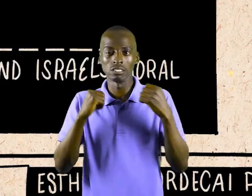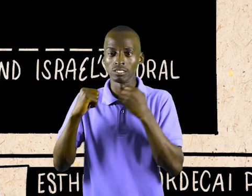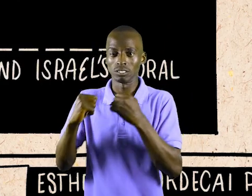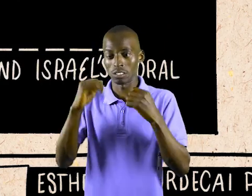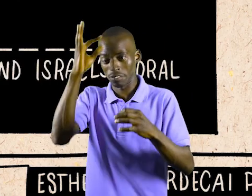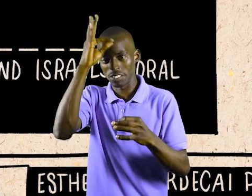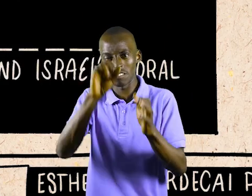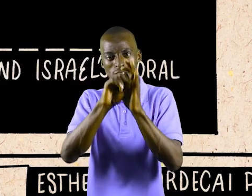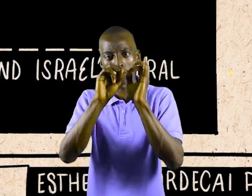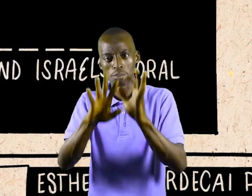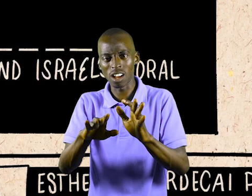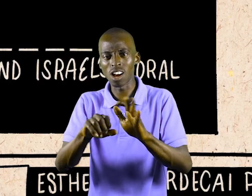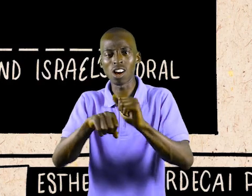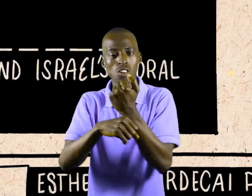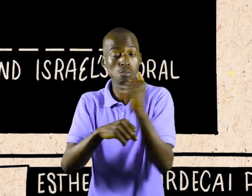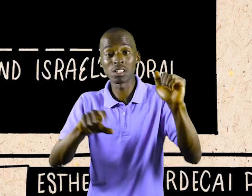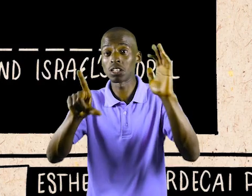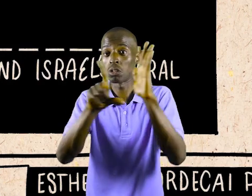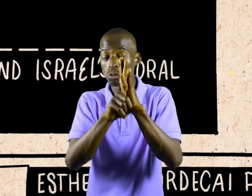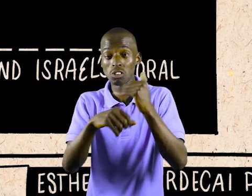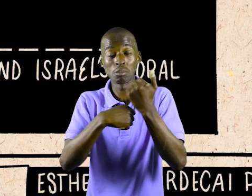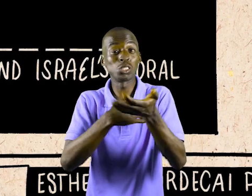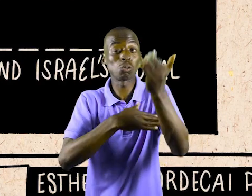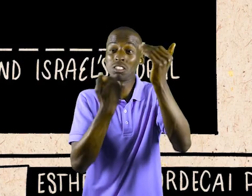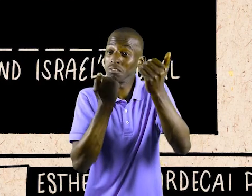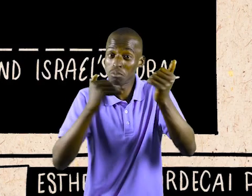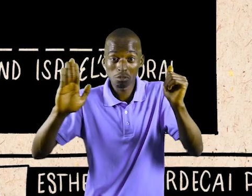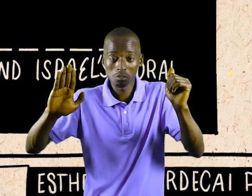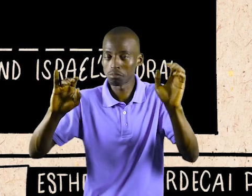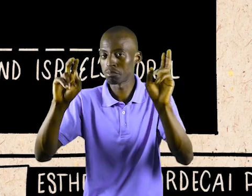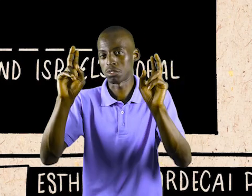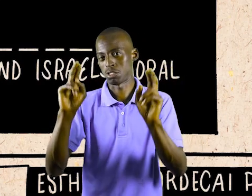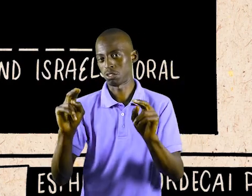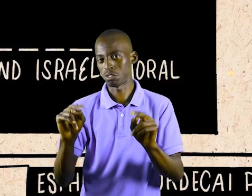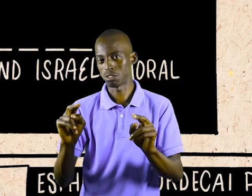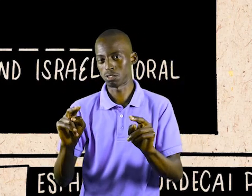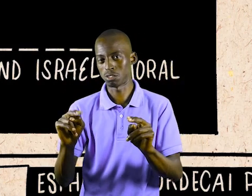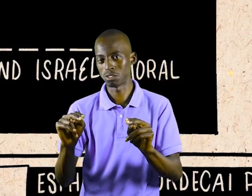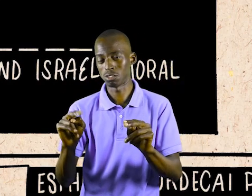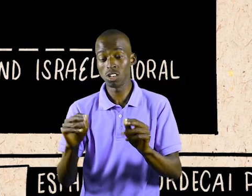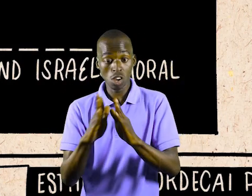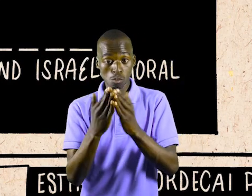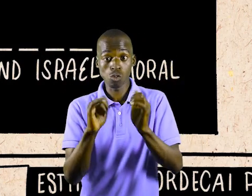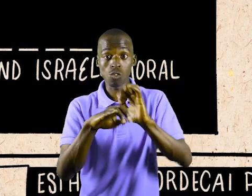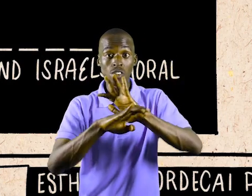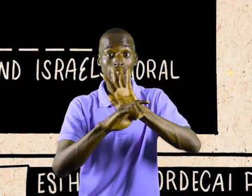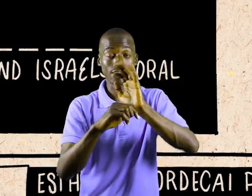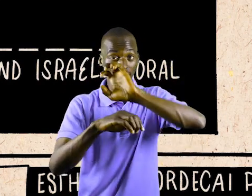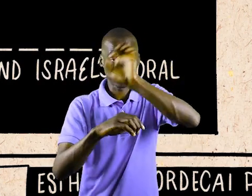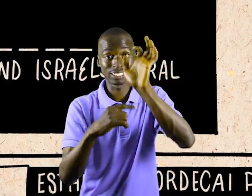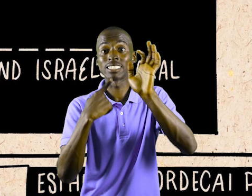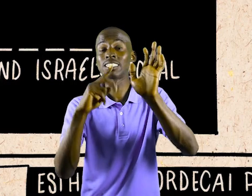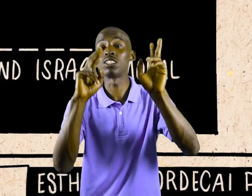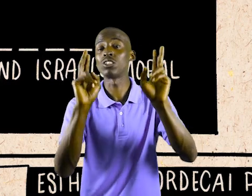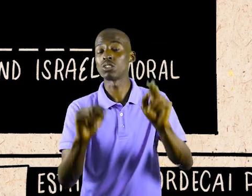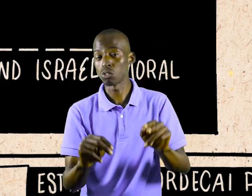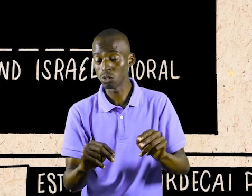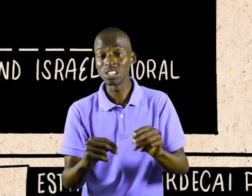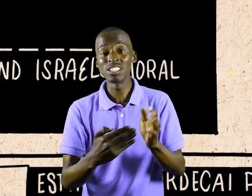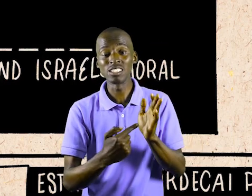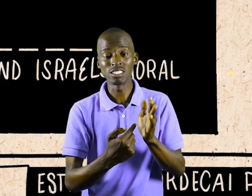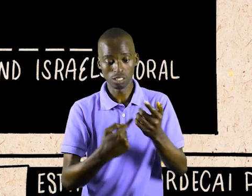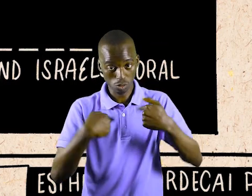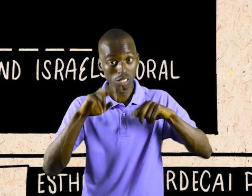the Torah, does this mean that God is done with Israel? Has God abandoned his promises? And the book of Esther says no. It invites